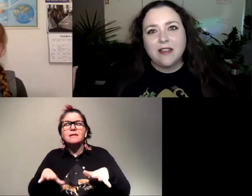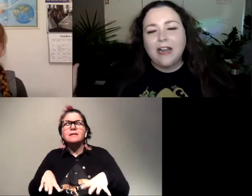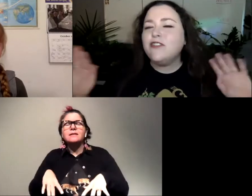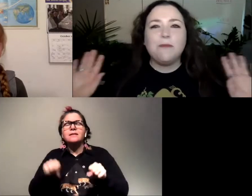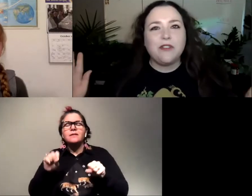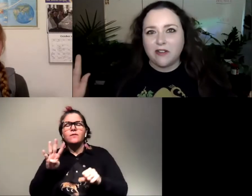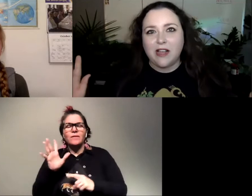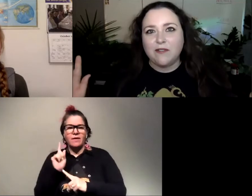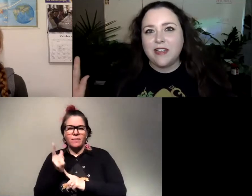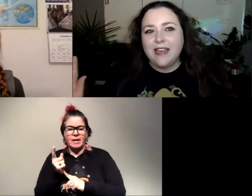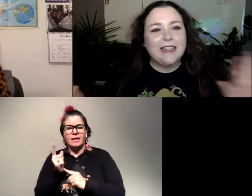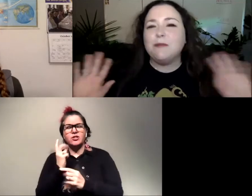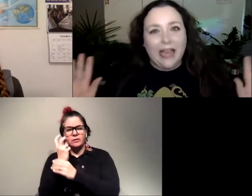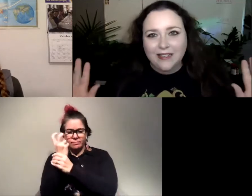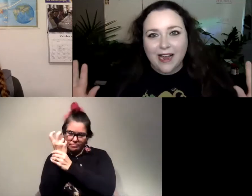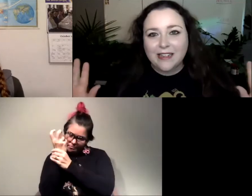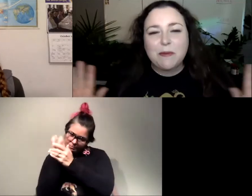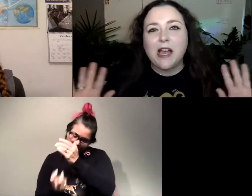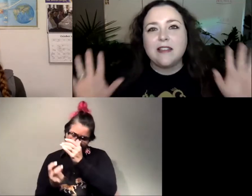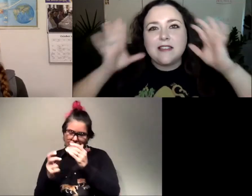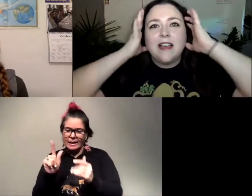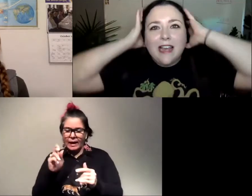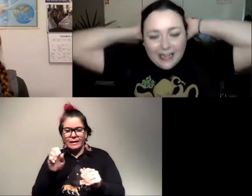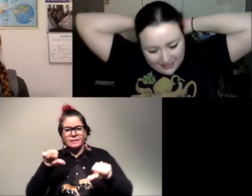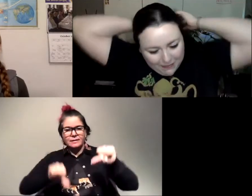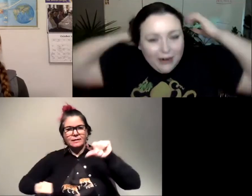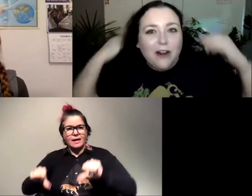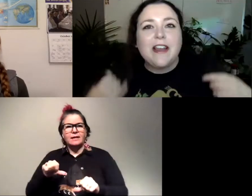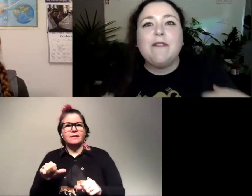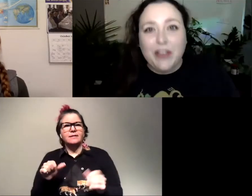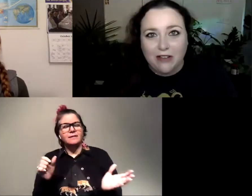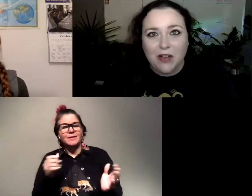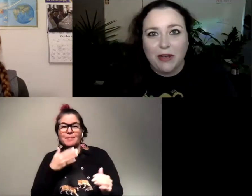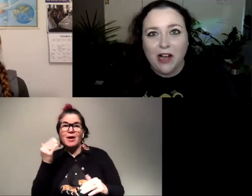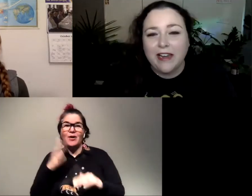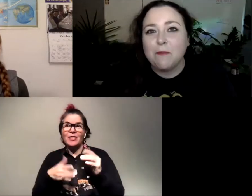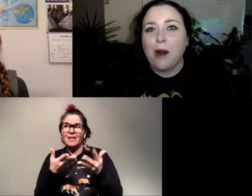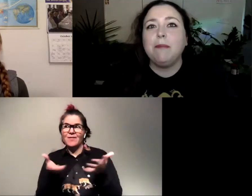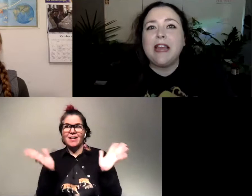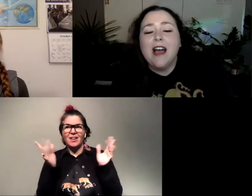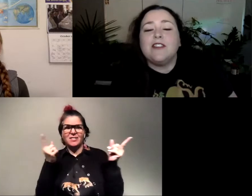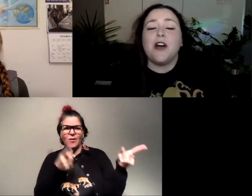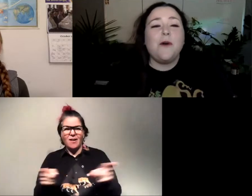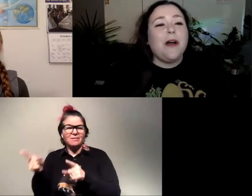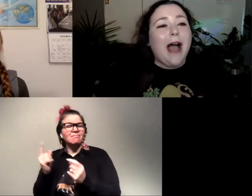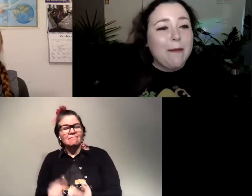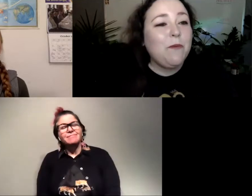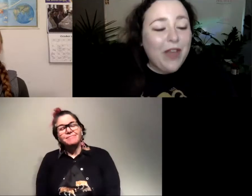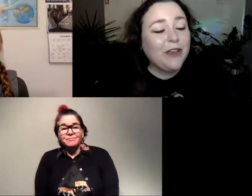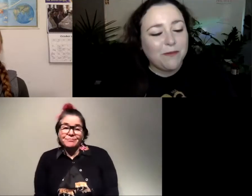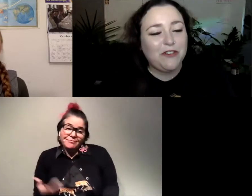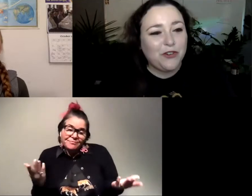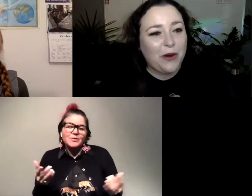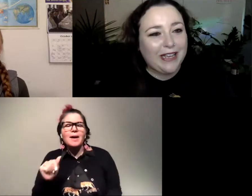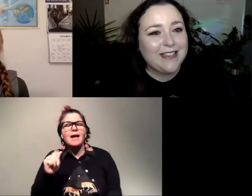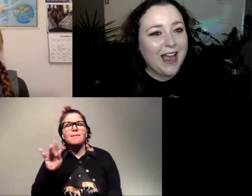minutes and just immerse ourselves in some lake science, because it's better than everything else going on, probably. So, Abby, thank you